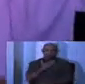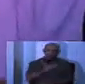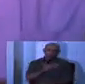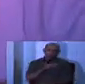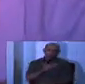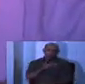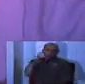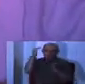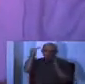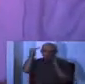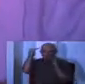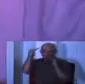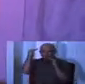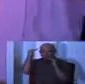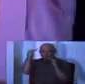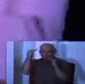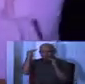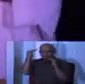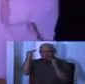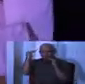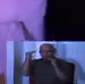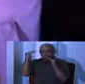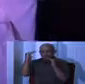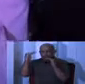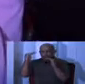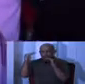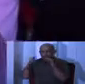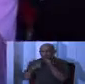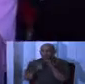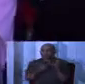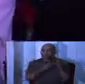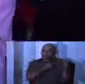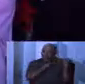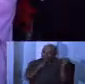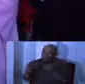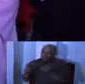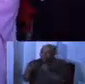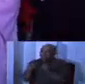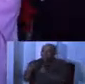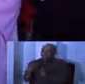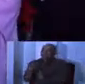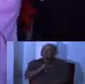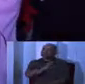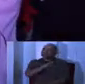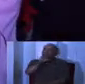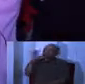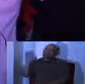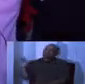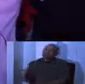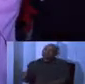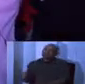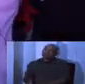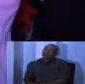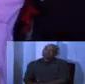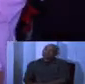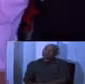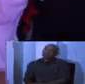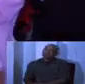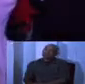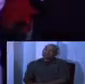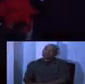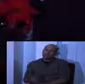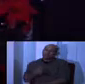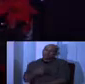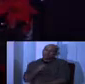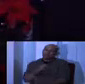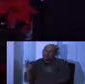hope, and to enable that to be the gift of Christmas. I'm ready for